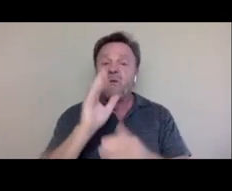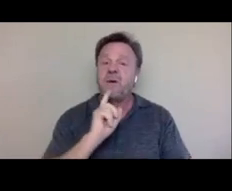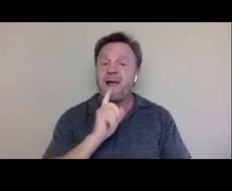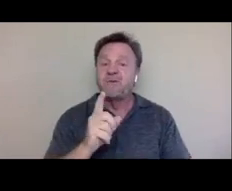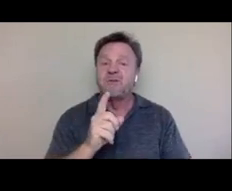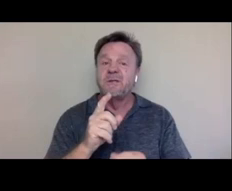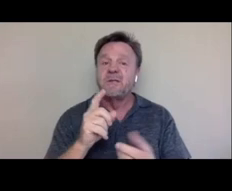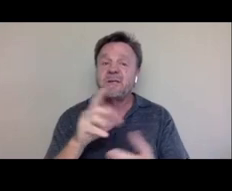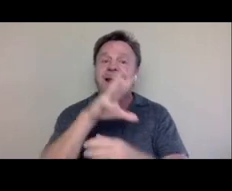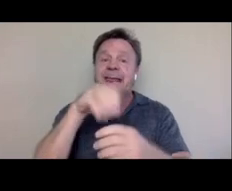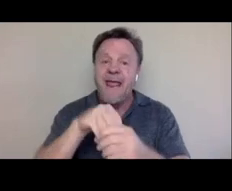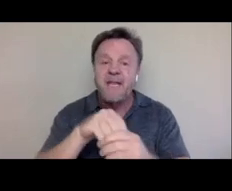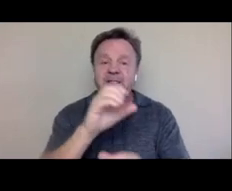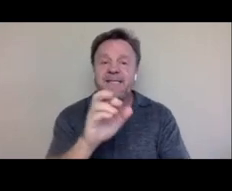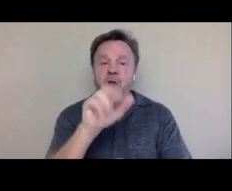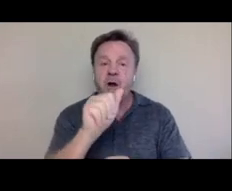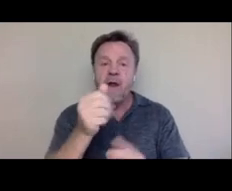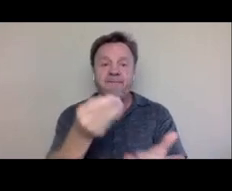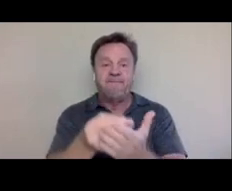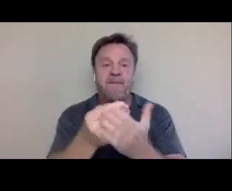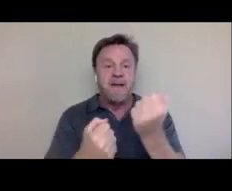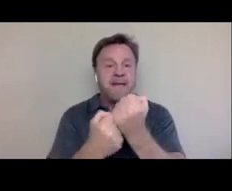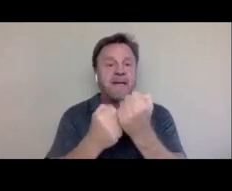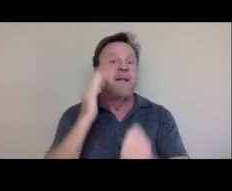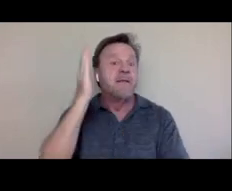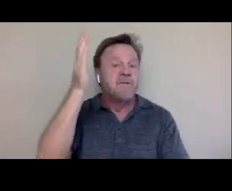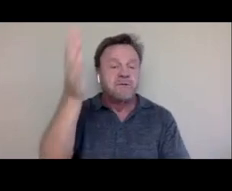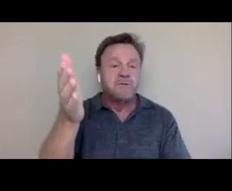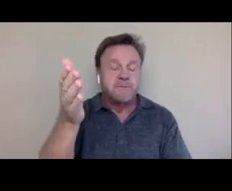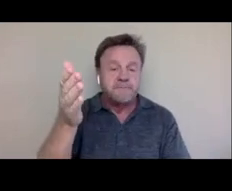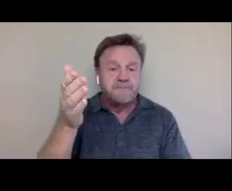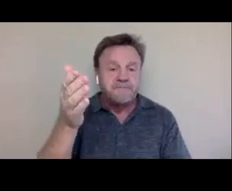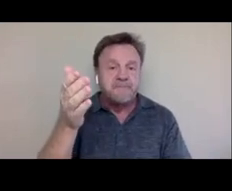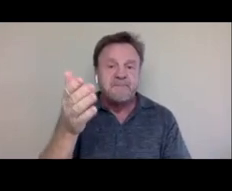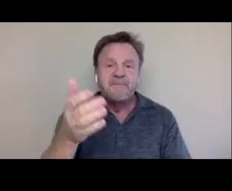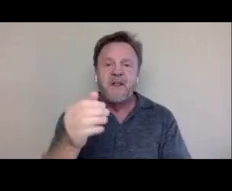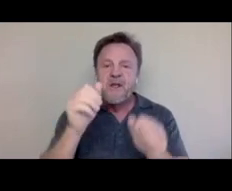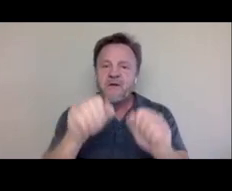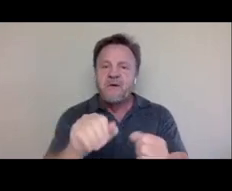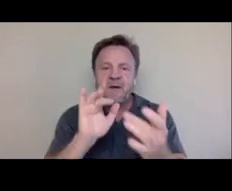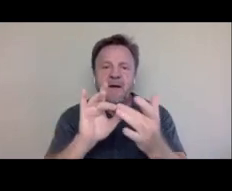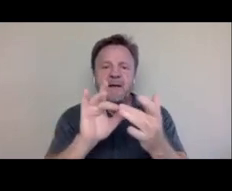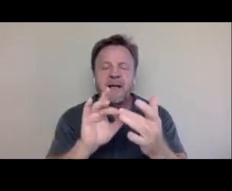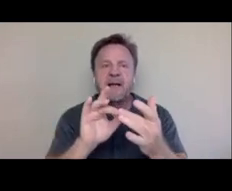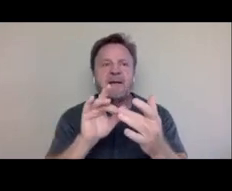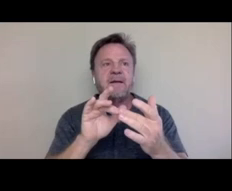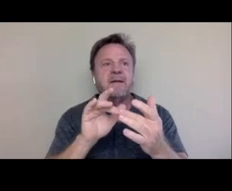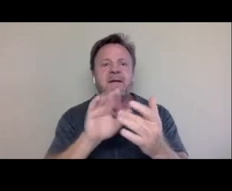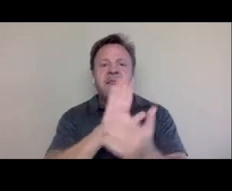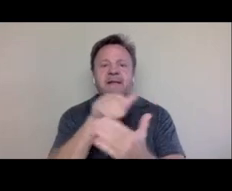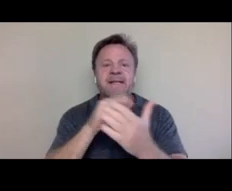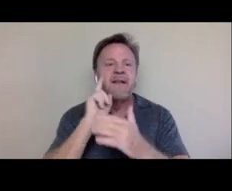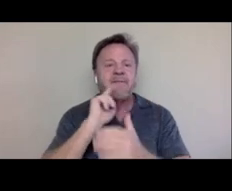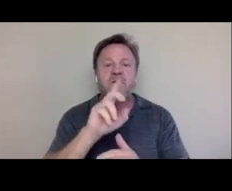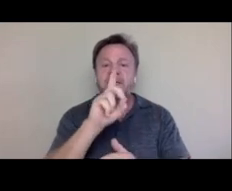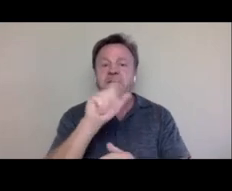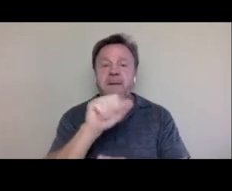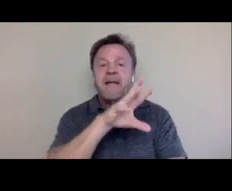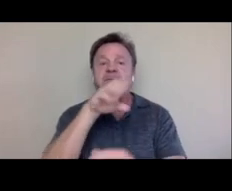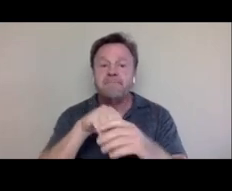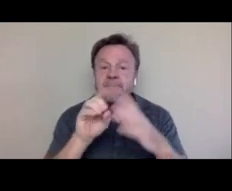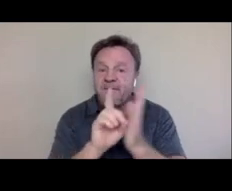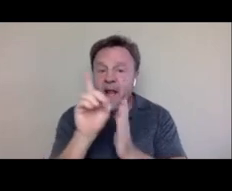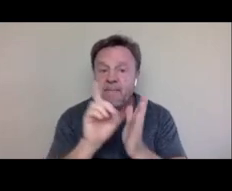engage CRA funding in the future. You can contact the Center for Disability Inclusive